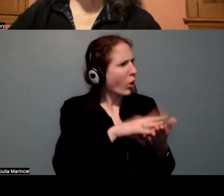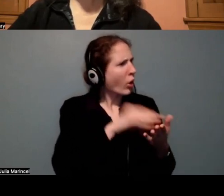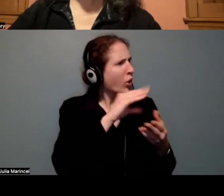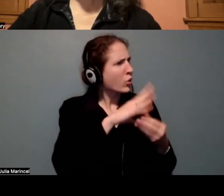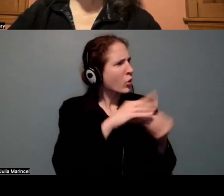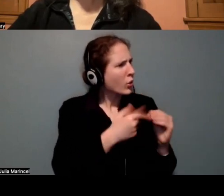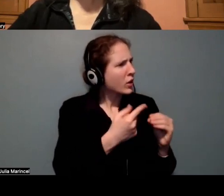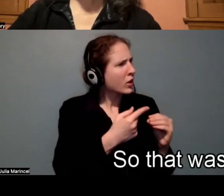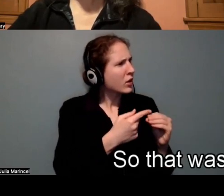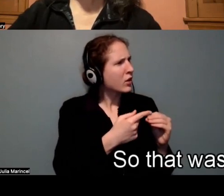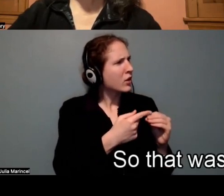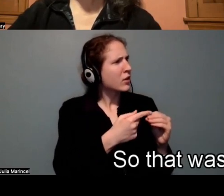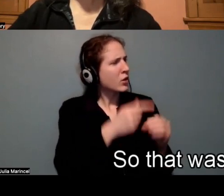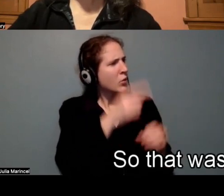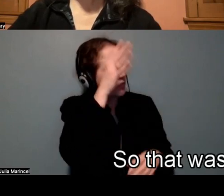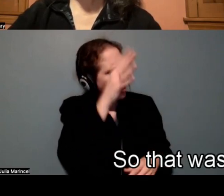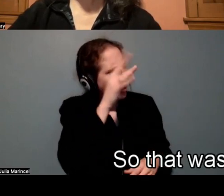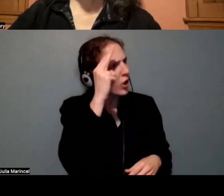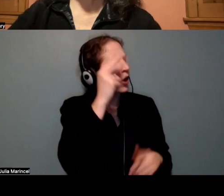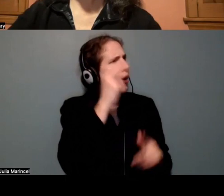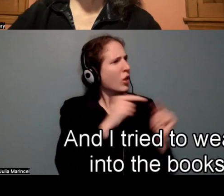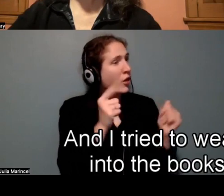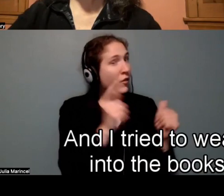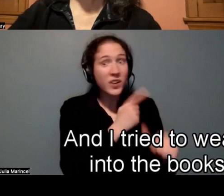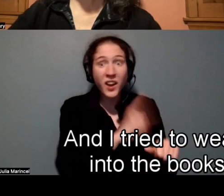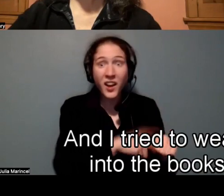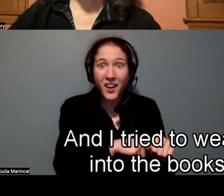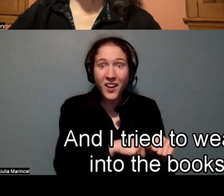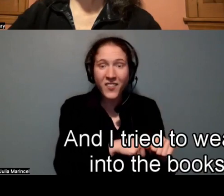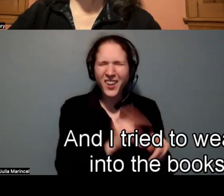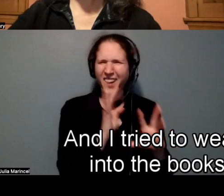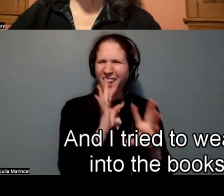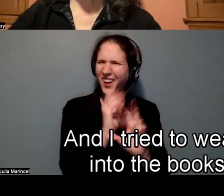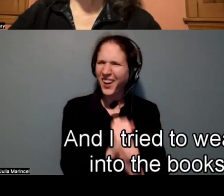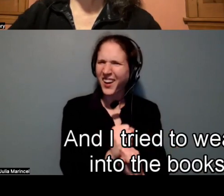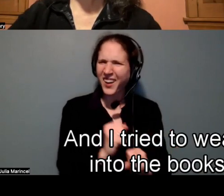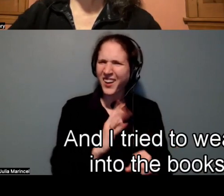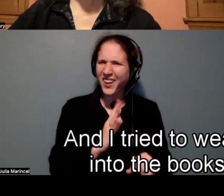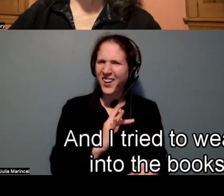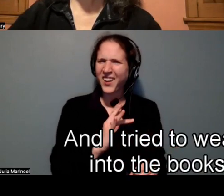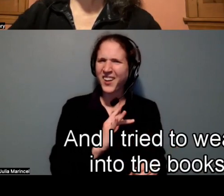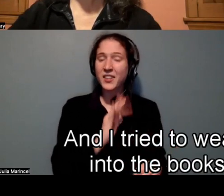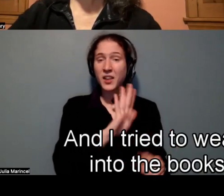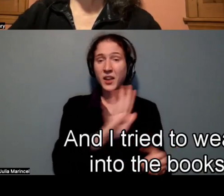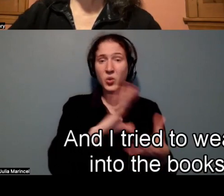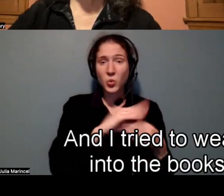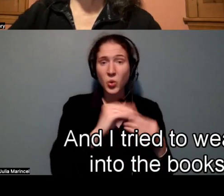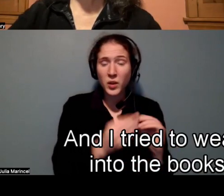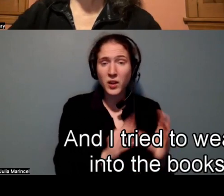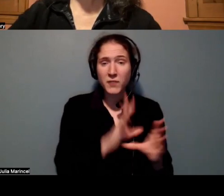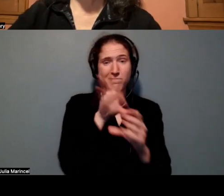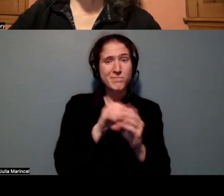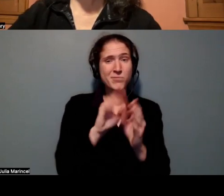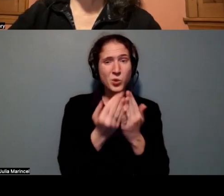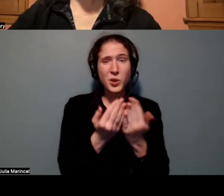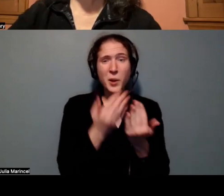members. So that was fascinating. And I've tried to weave those stories into the books as best I can.